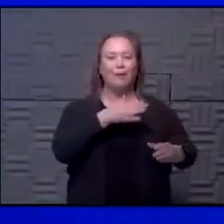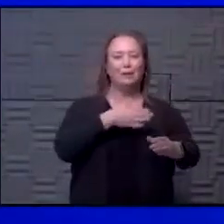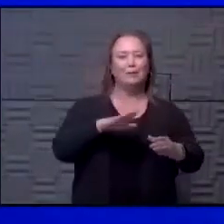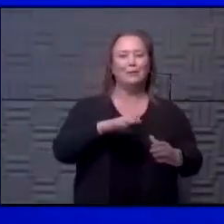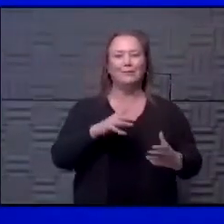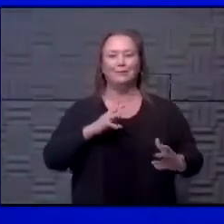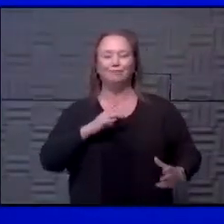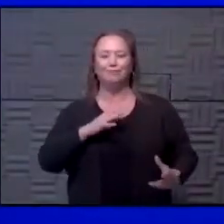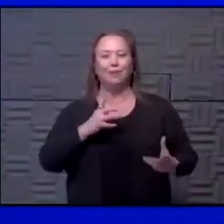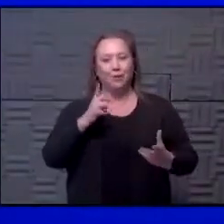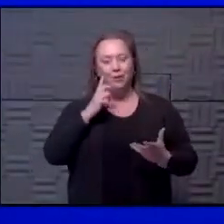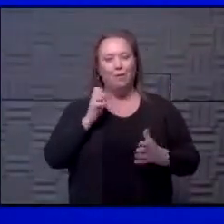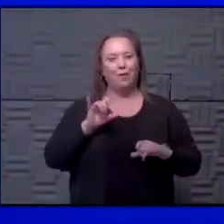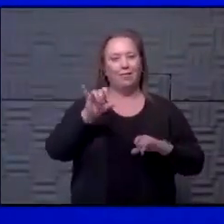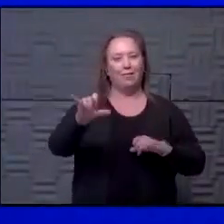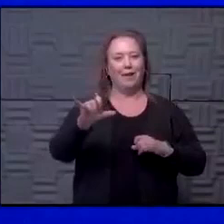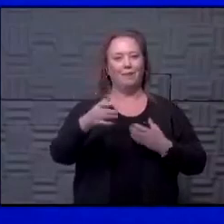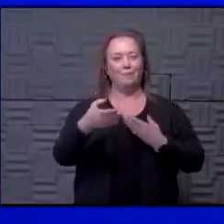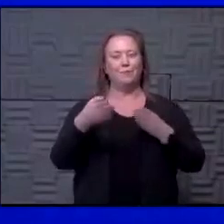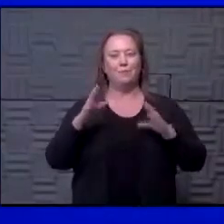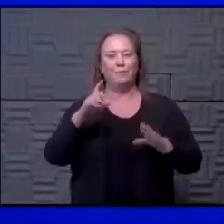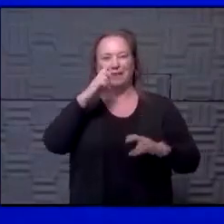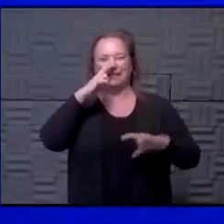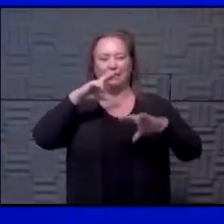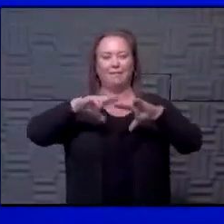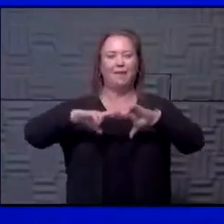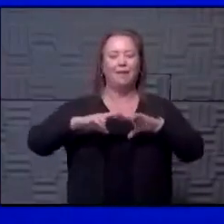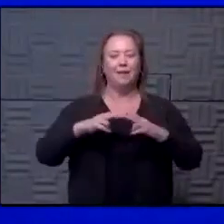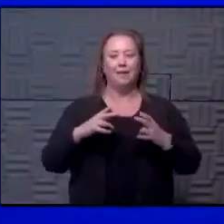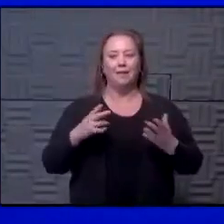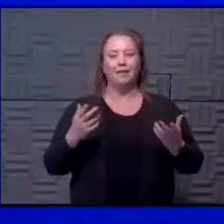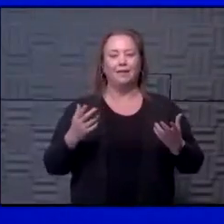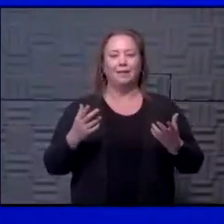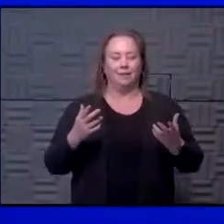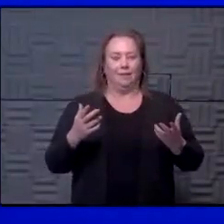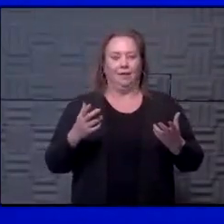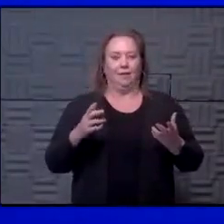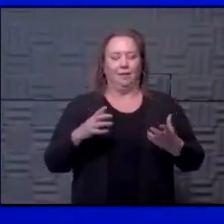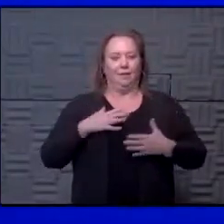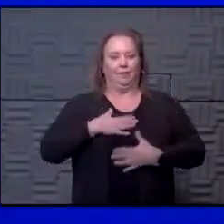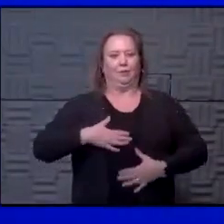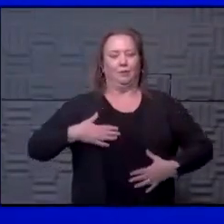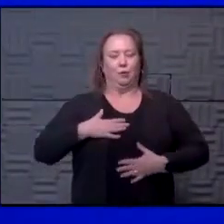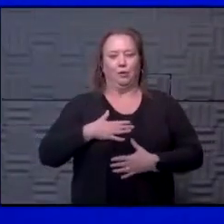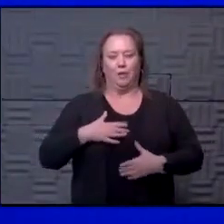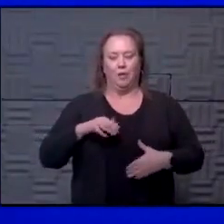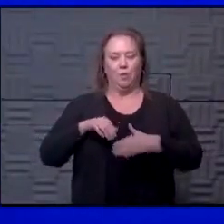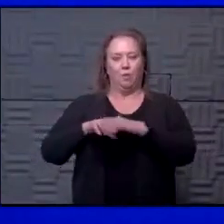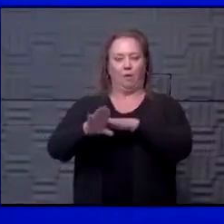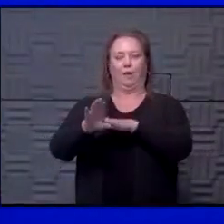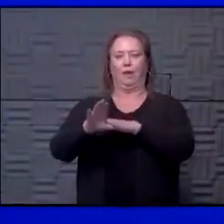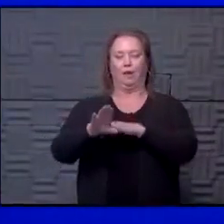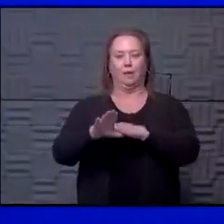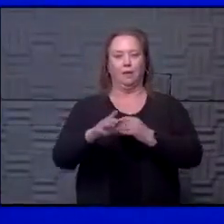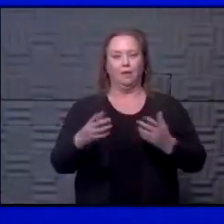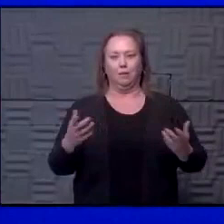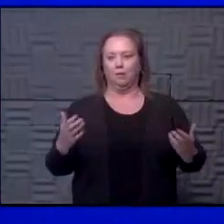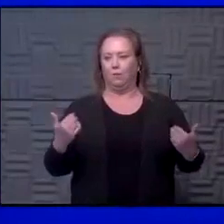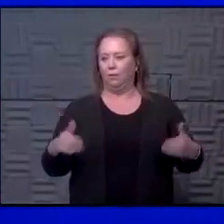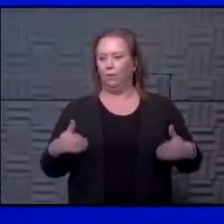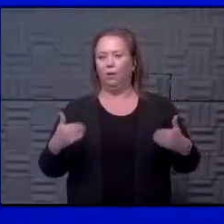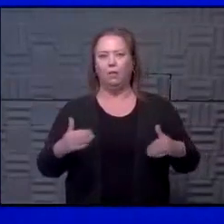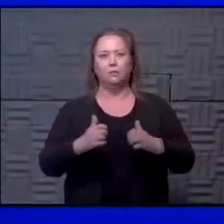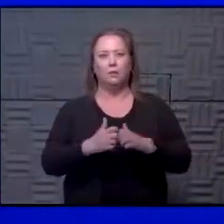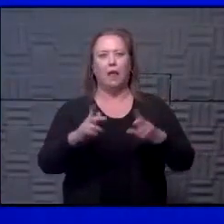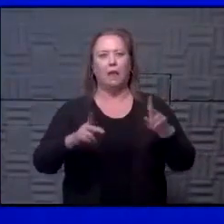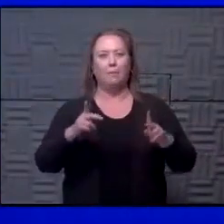and everything. Like, that's where you want to be, right? Because it's going to be fun, and it's just kind of a joyous. And you walk in, and you're like, wow, there's a lot